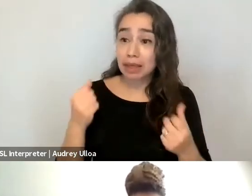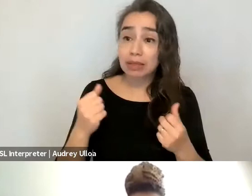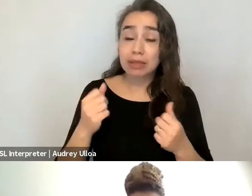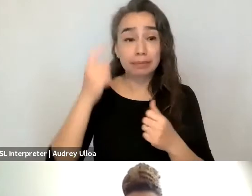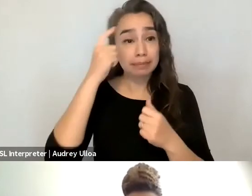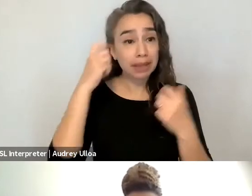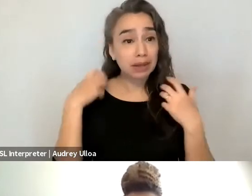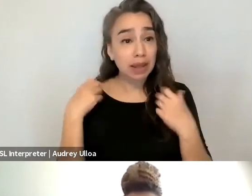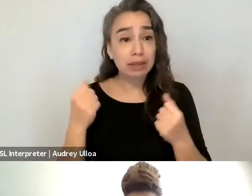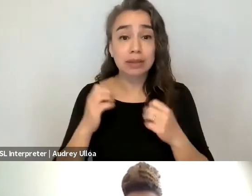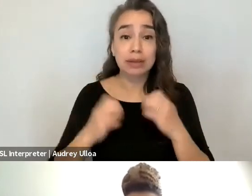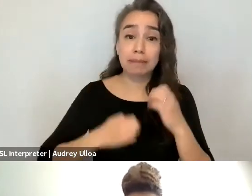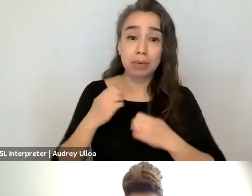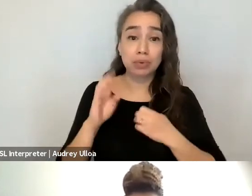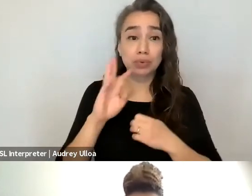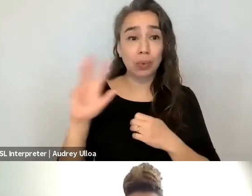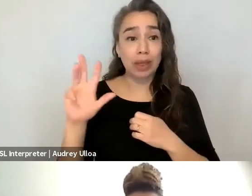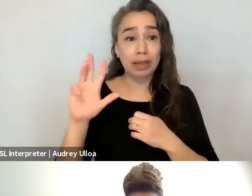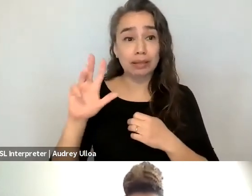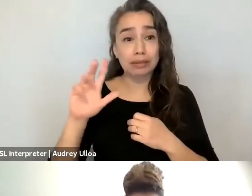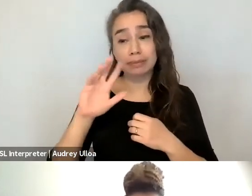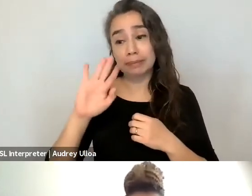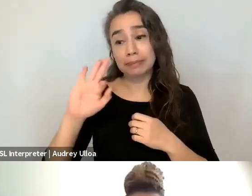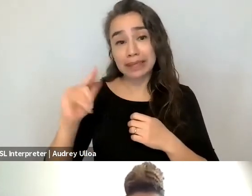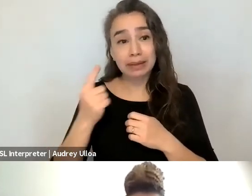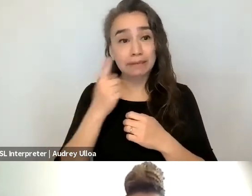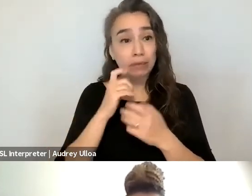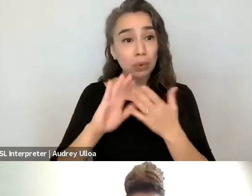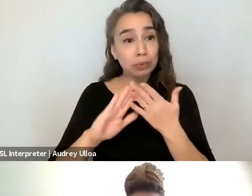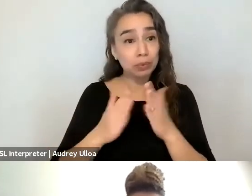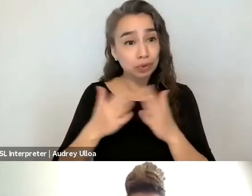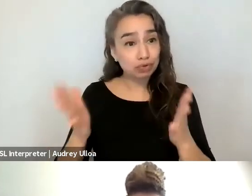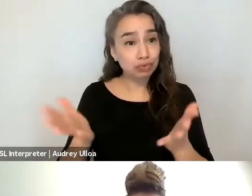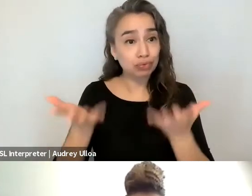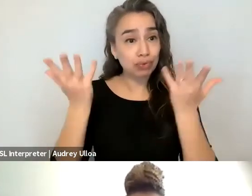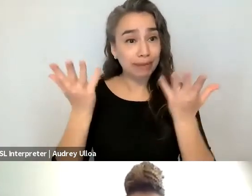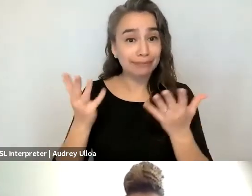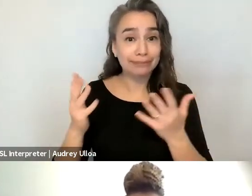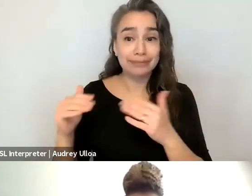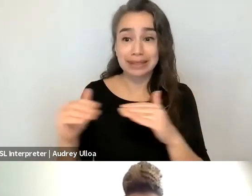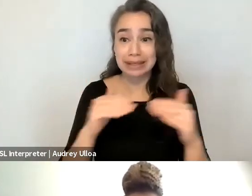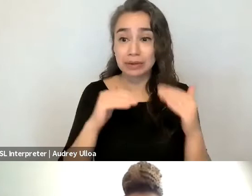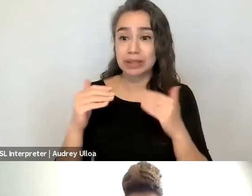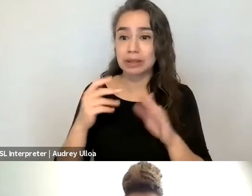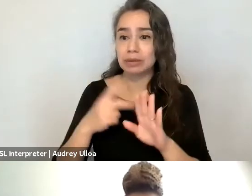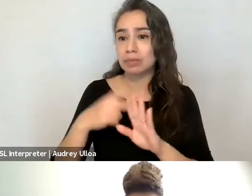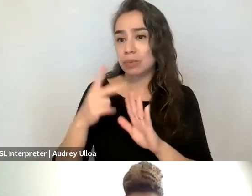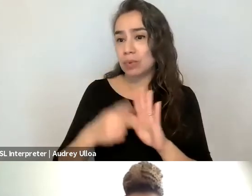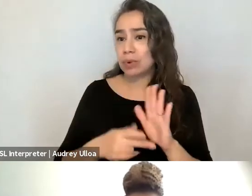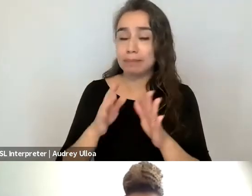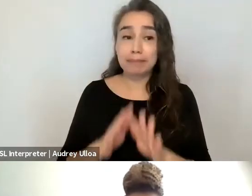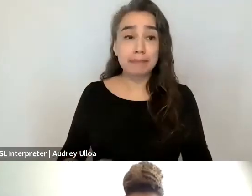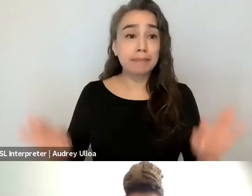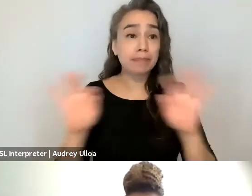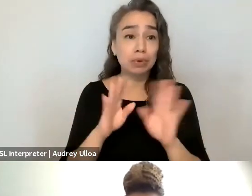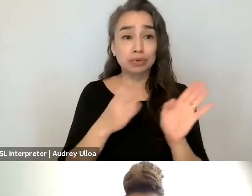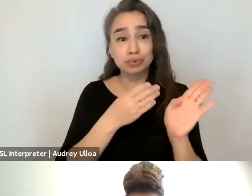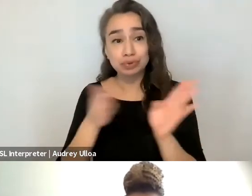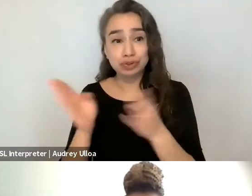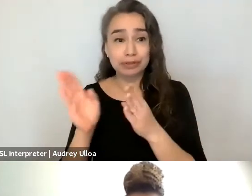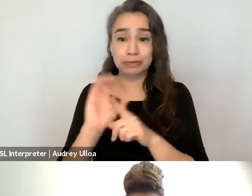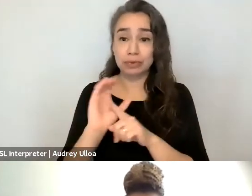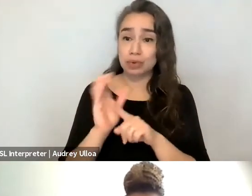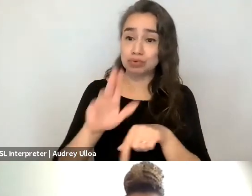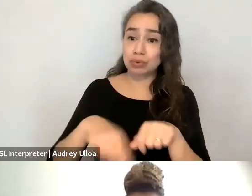emotional well-being for our community to thrive equally. Our programming is vital to help shift our culture norms and changing